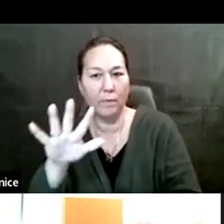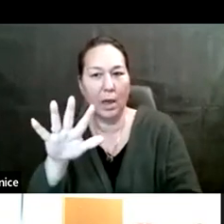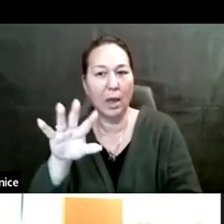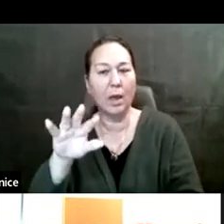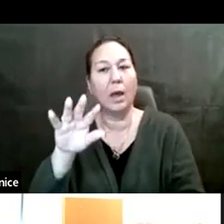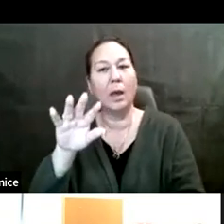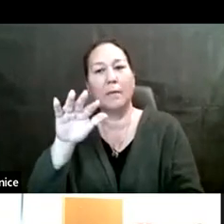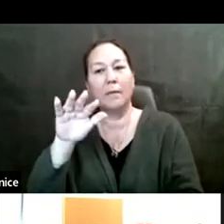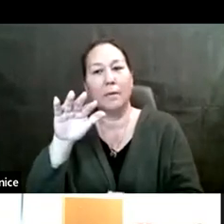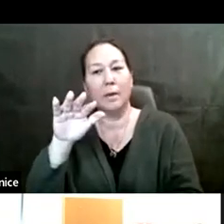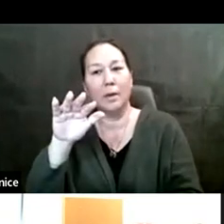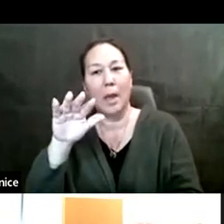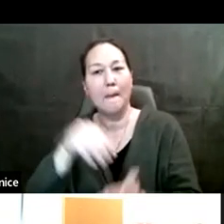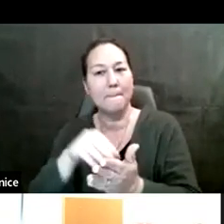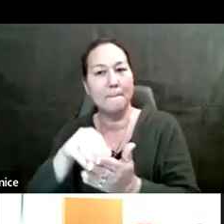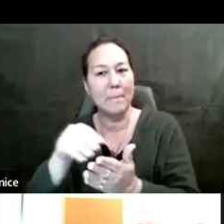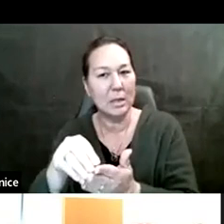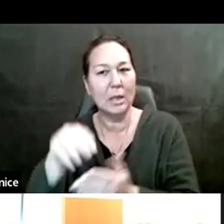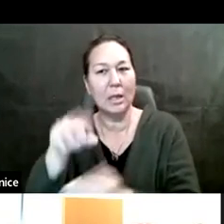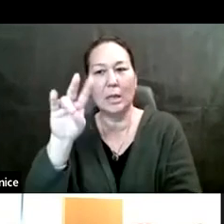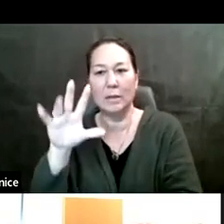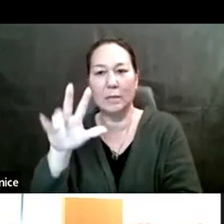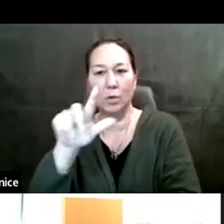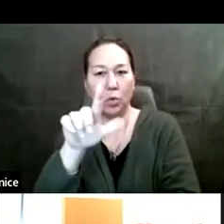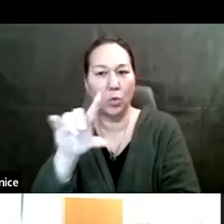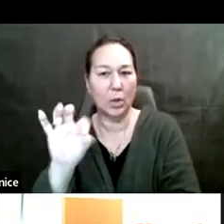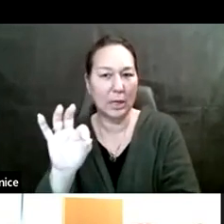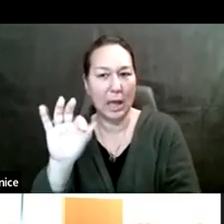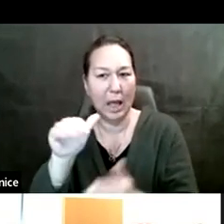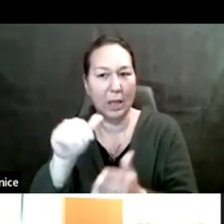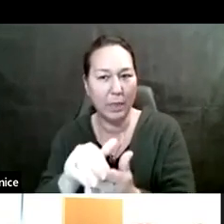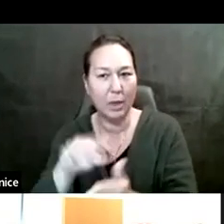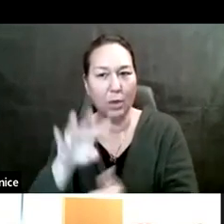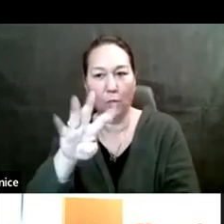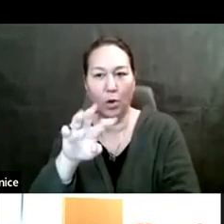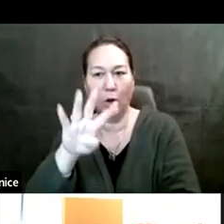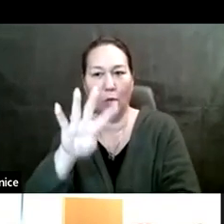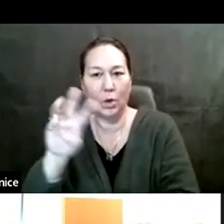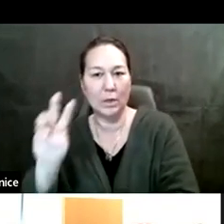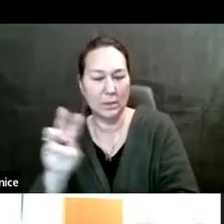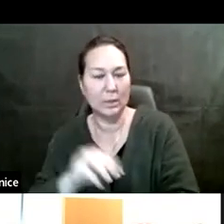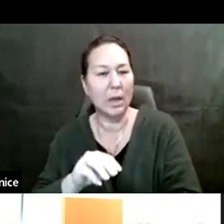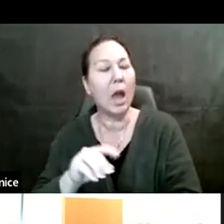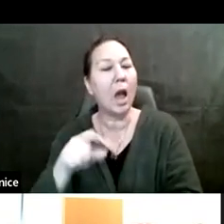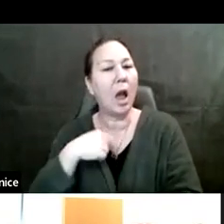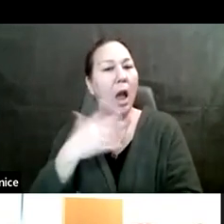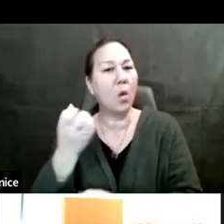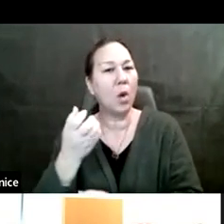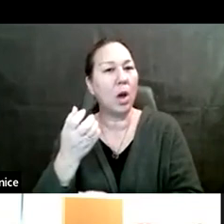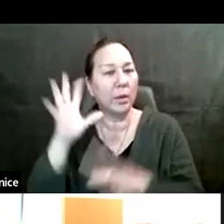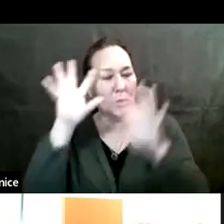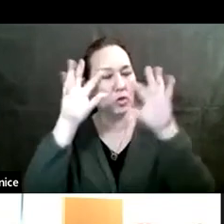four hundred and forty six dollars before I open it up to the committee final comments I'd like to invite the superintendent to offer some final